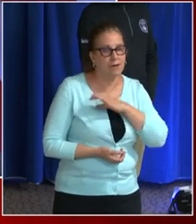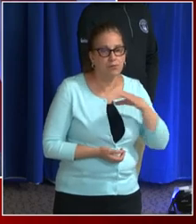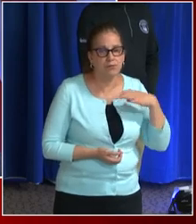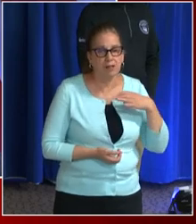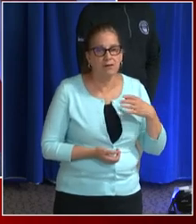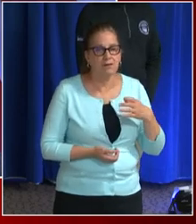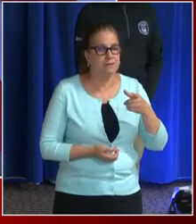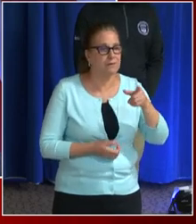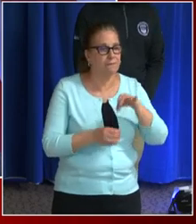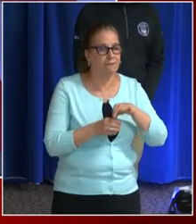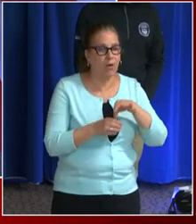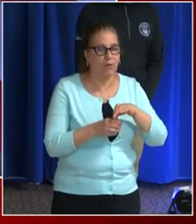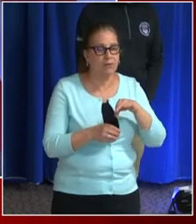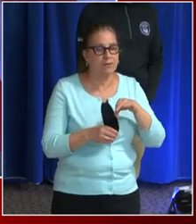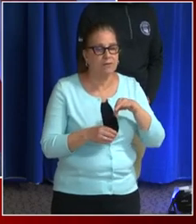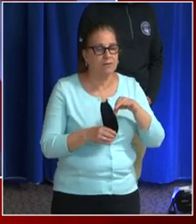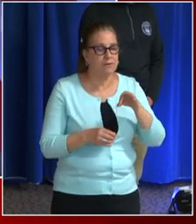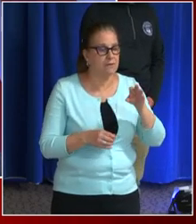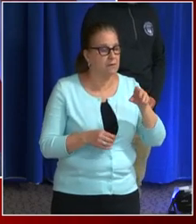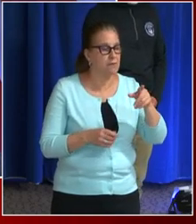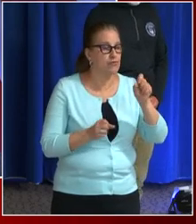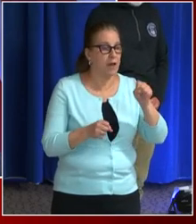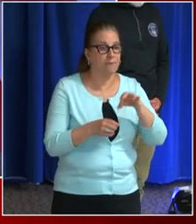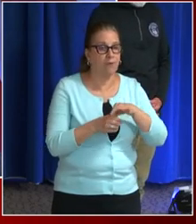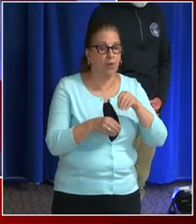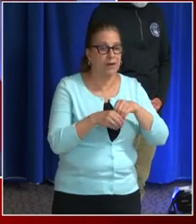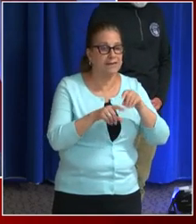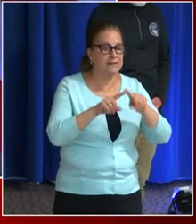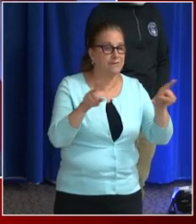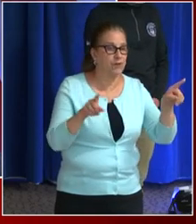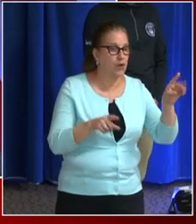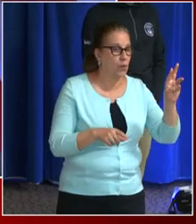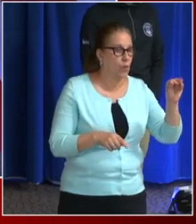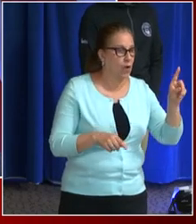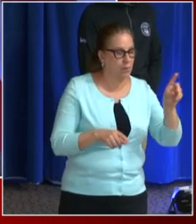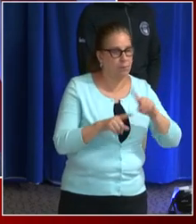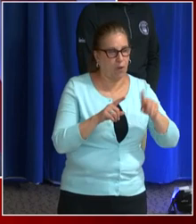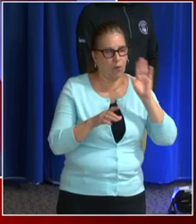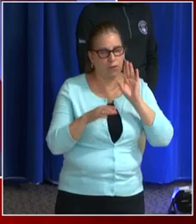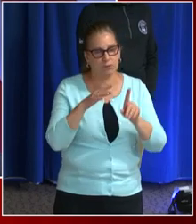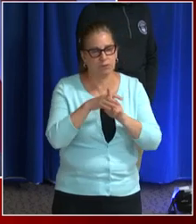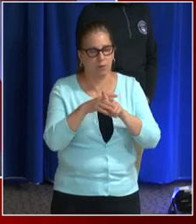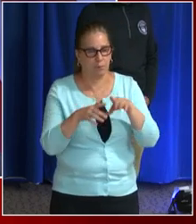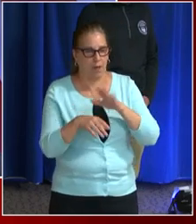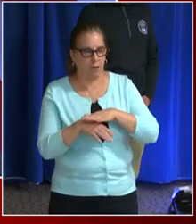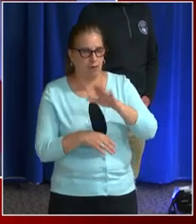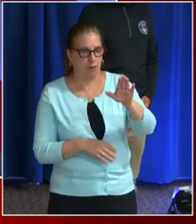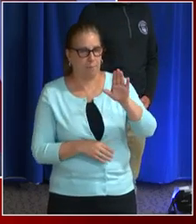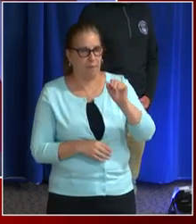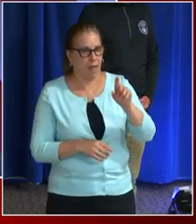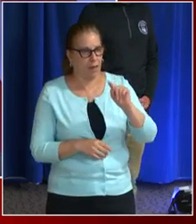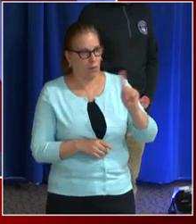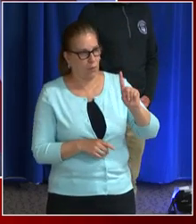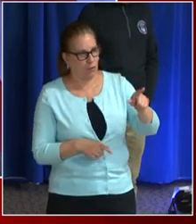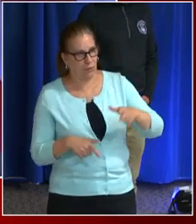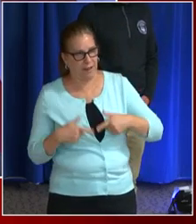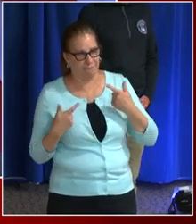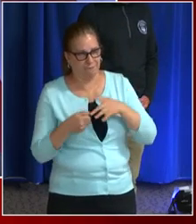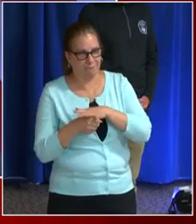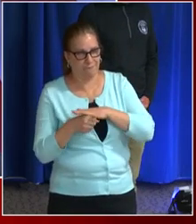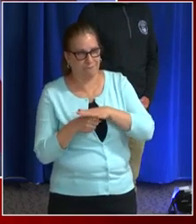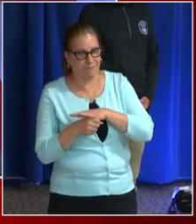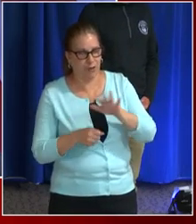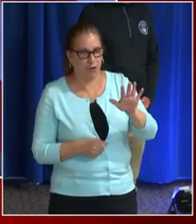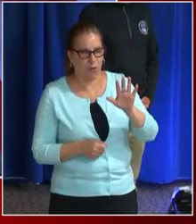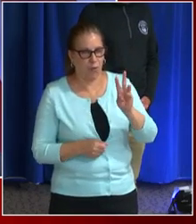will still appear on your ballot. So go vote. And I don't do that type of